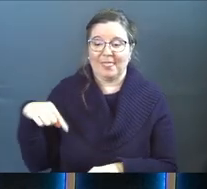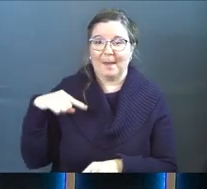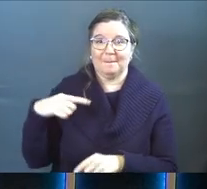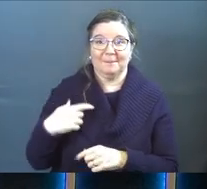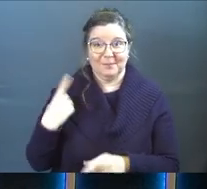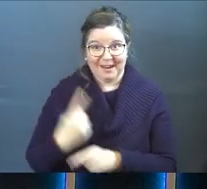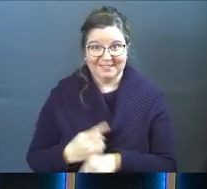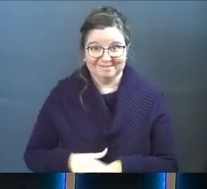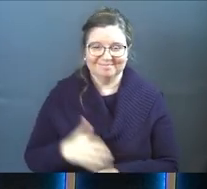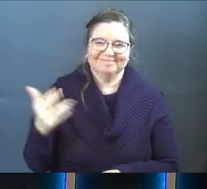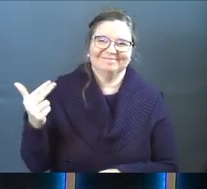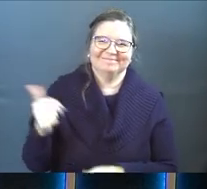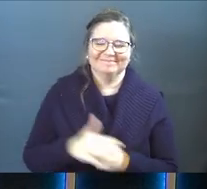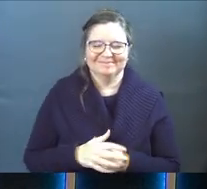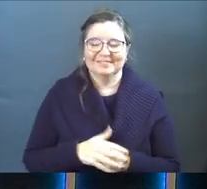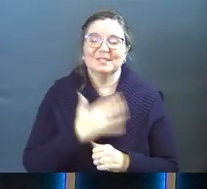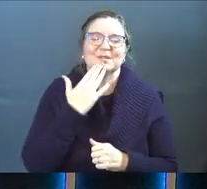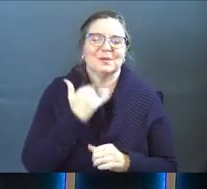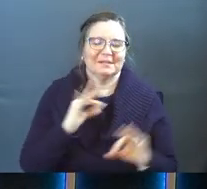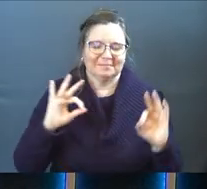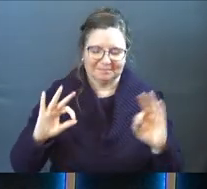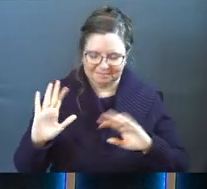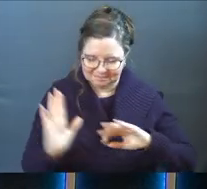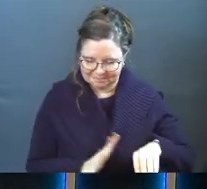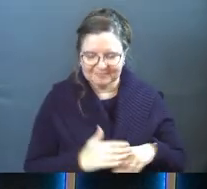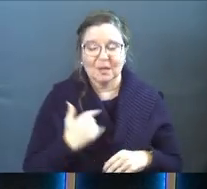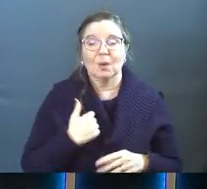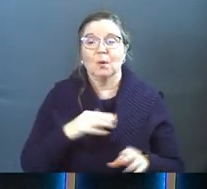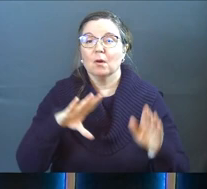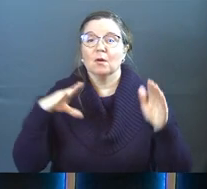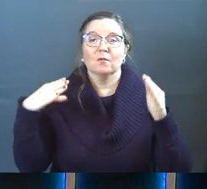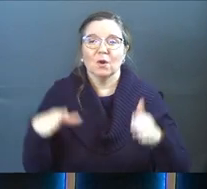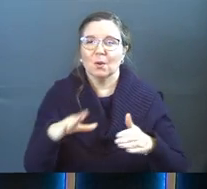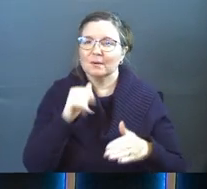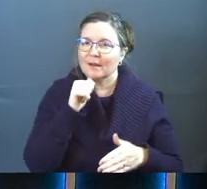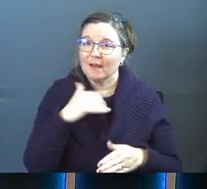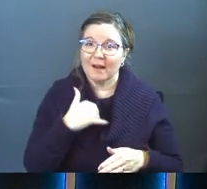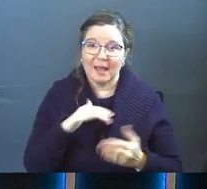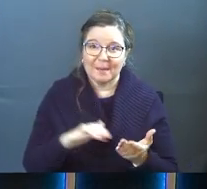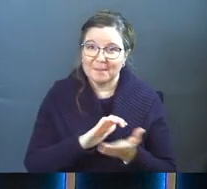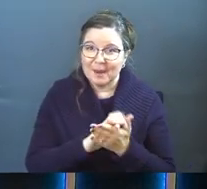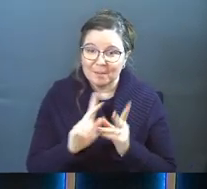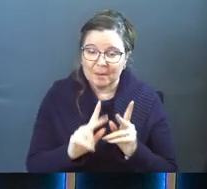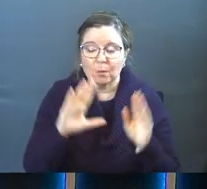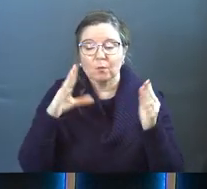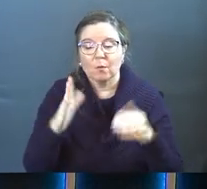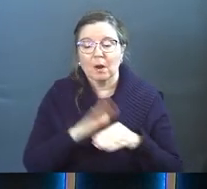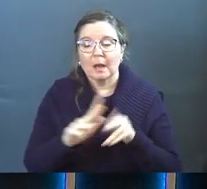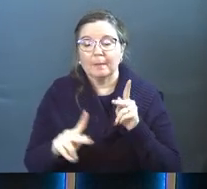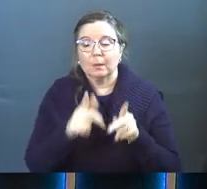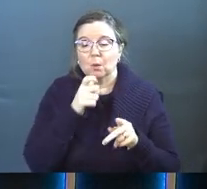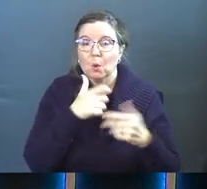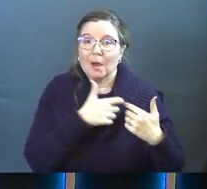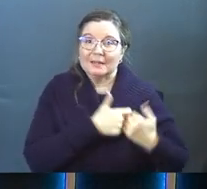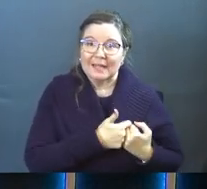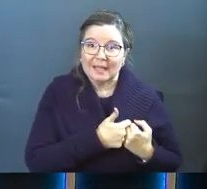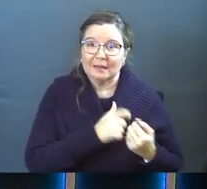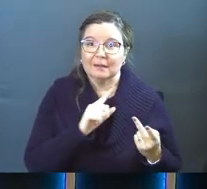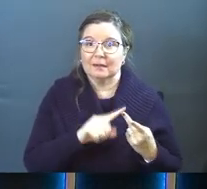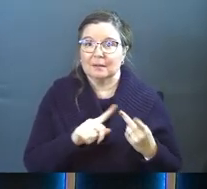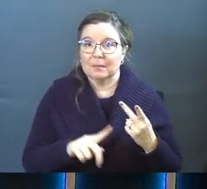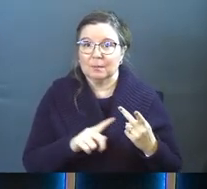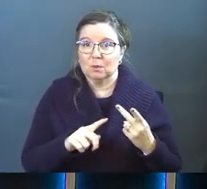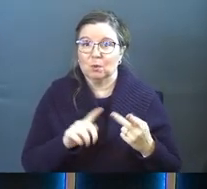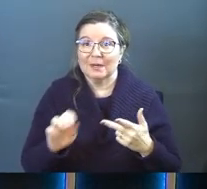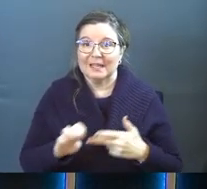them. Amen? All right, sweet. So we're going to focus not just on married people, but we're going to focus on people who are dating, people